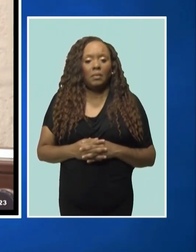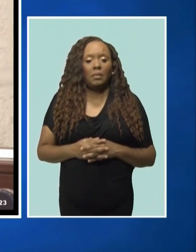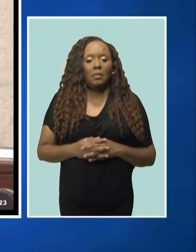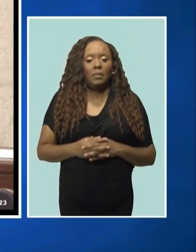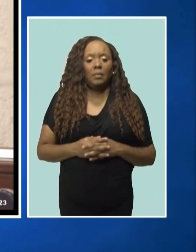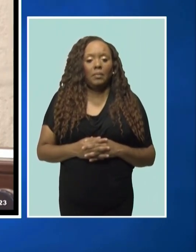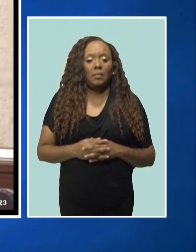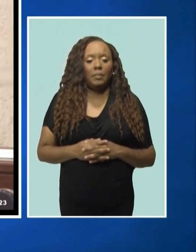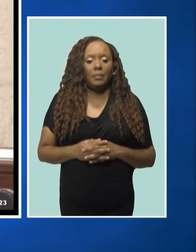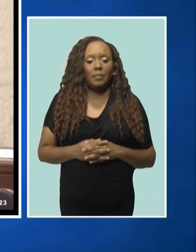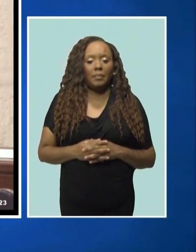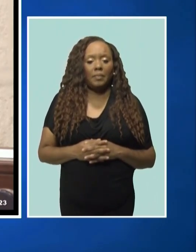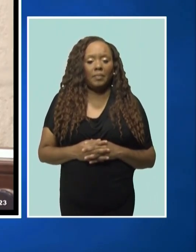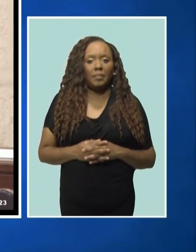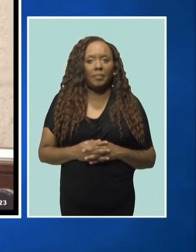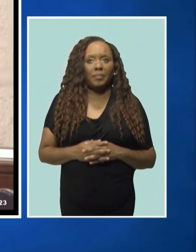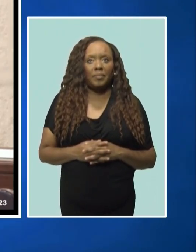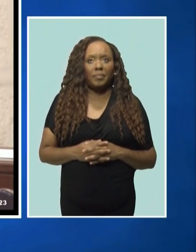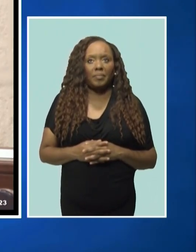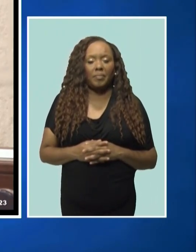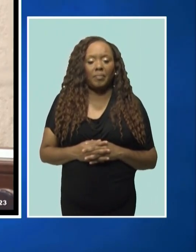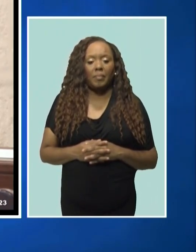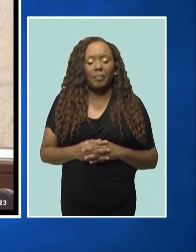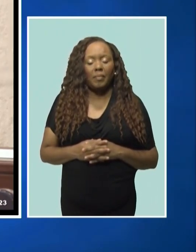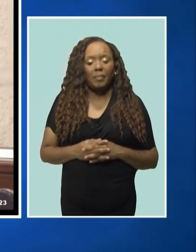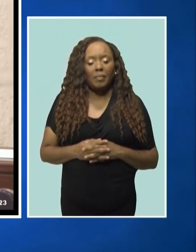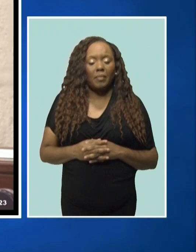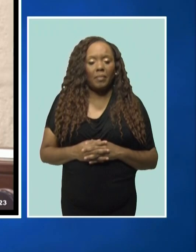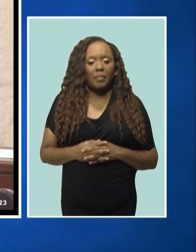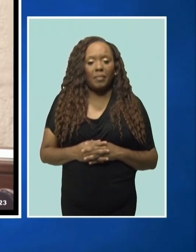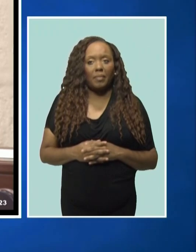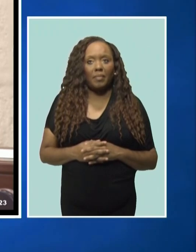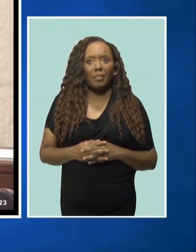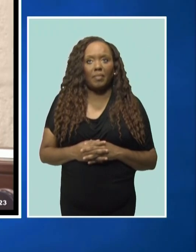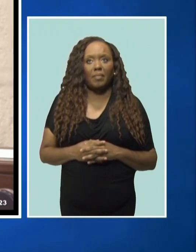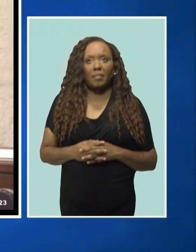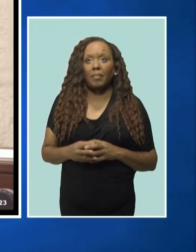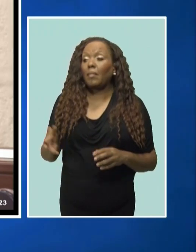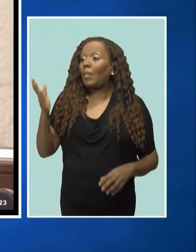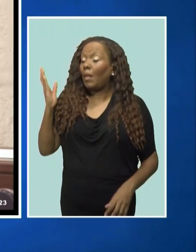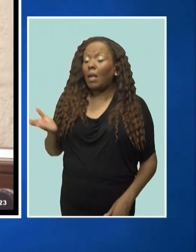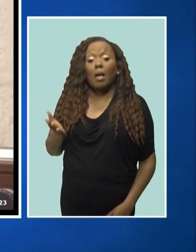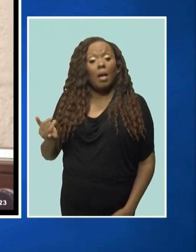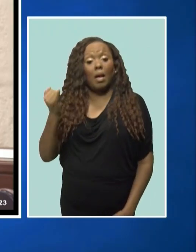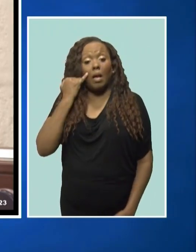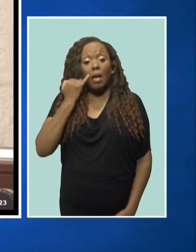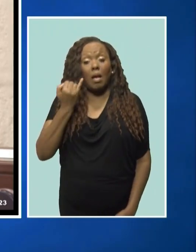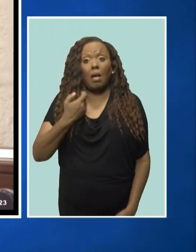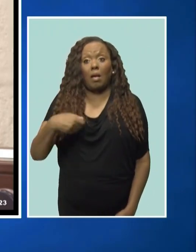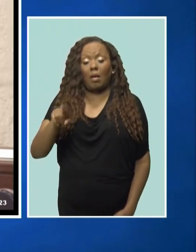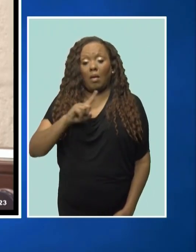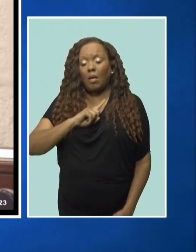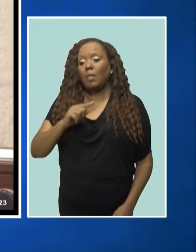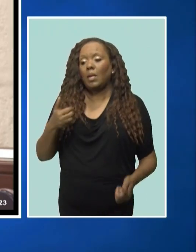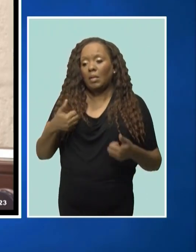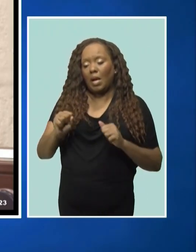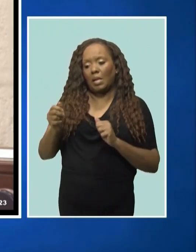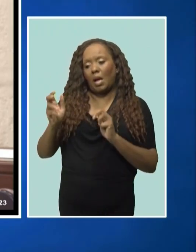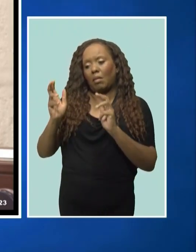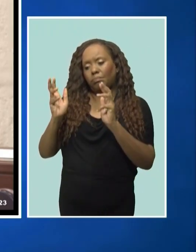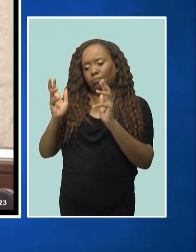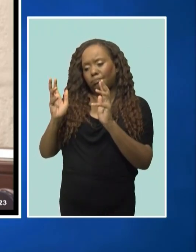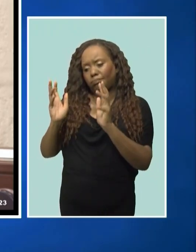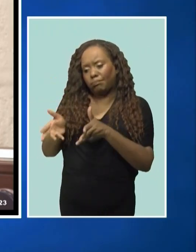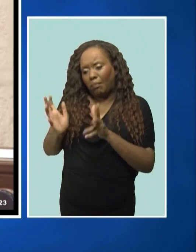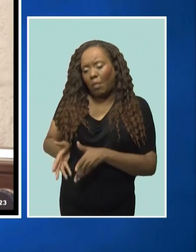that we are trying to course correct or engage in course correction, that there is still a view out